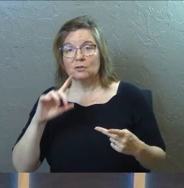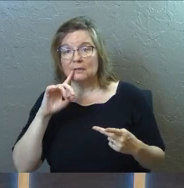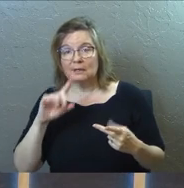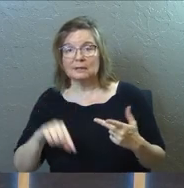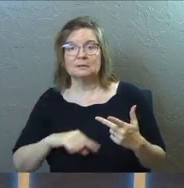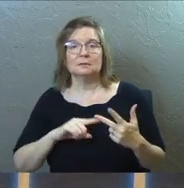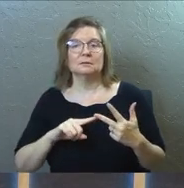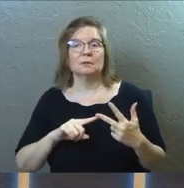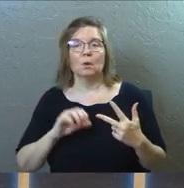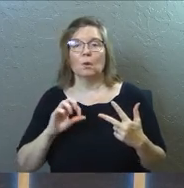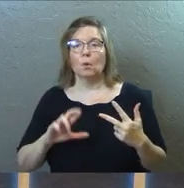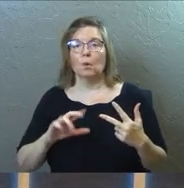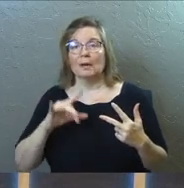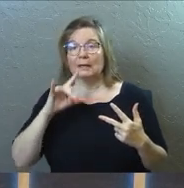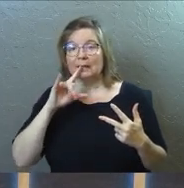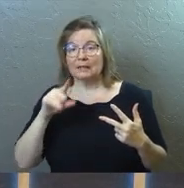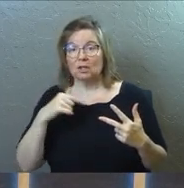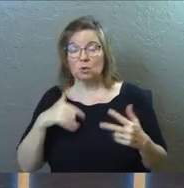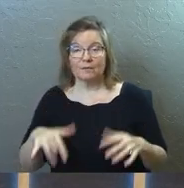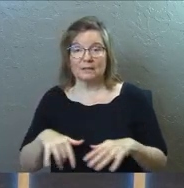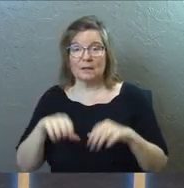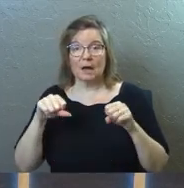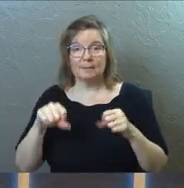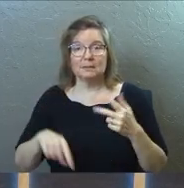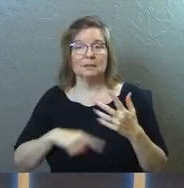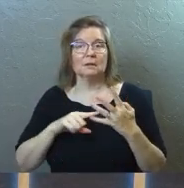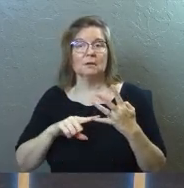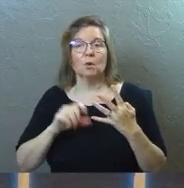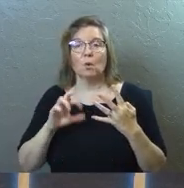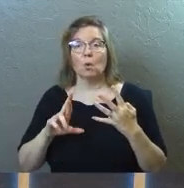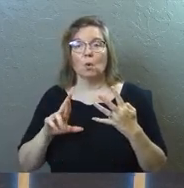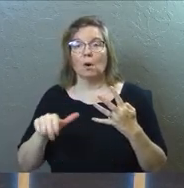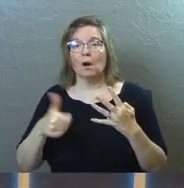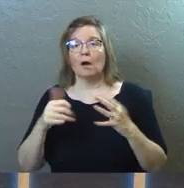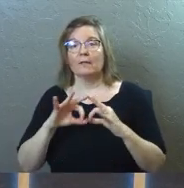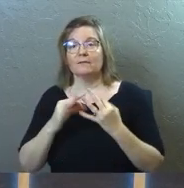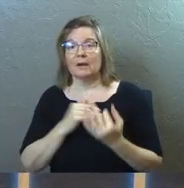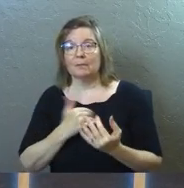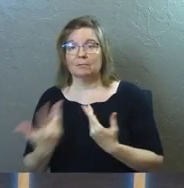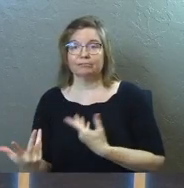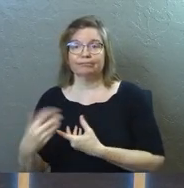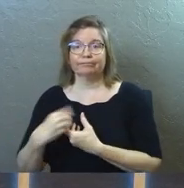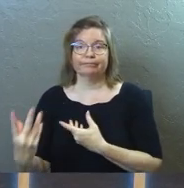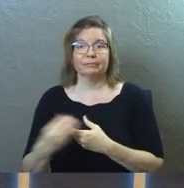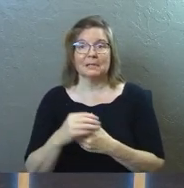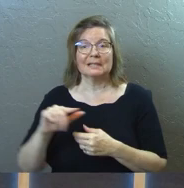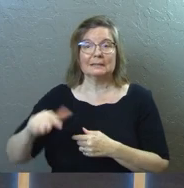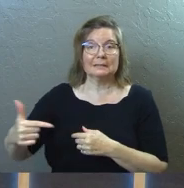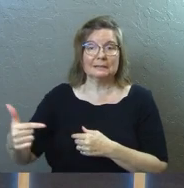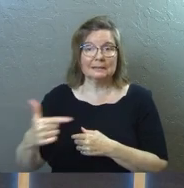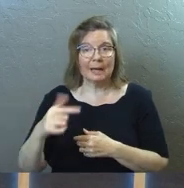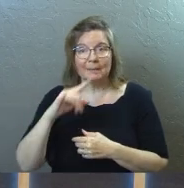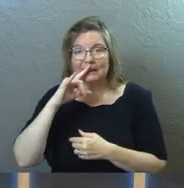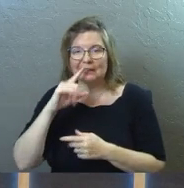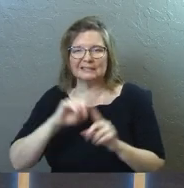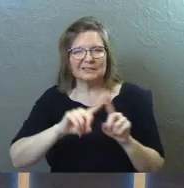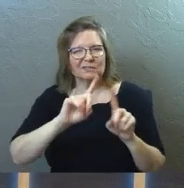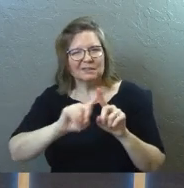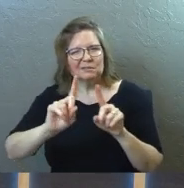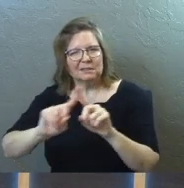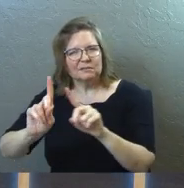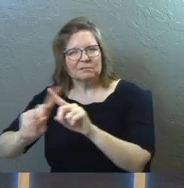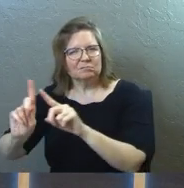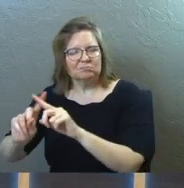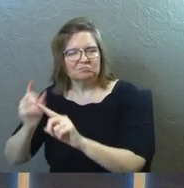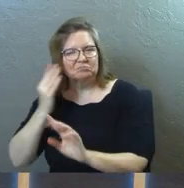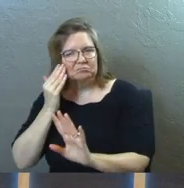you've got kids that you've adopted, or extended family. Some of you guys got stepkids. There's all kinds of different things that are